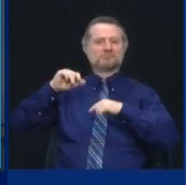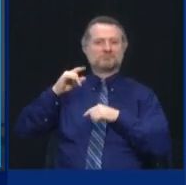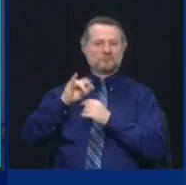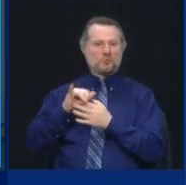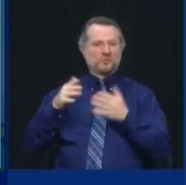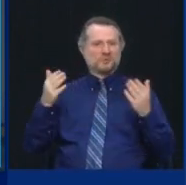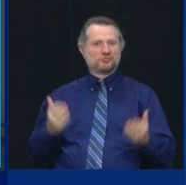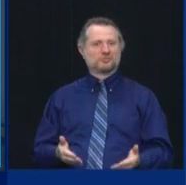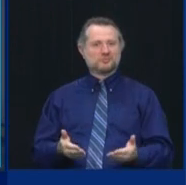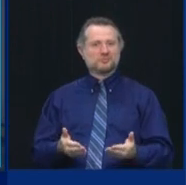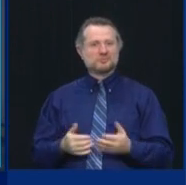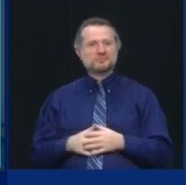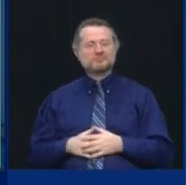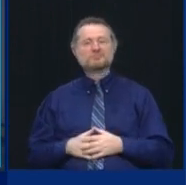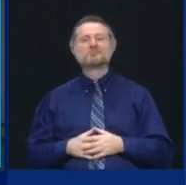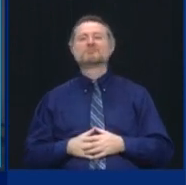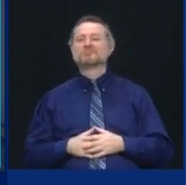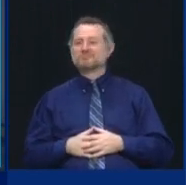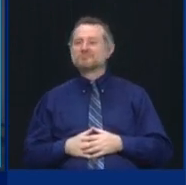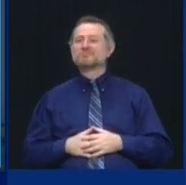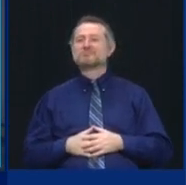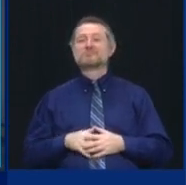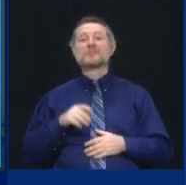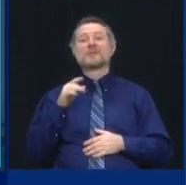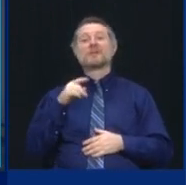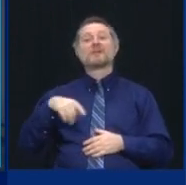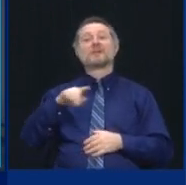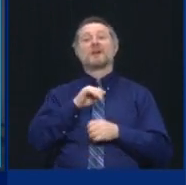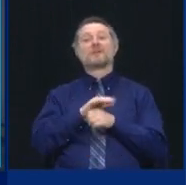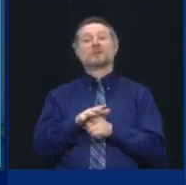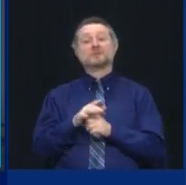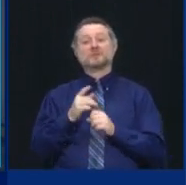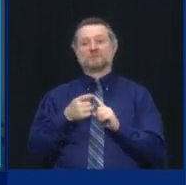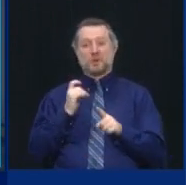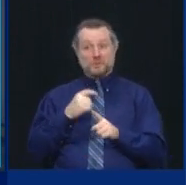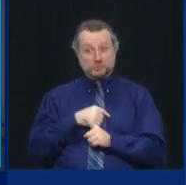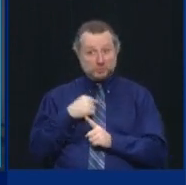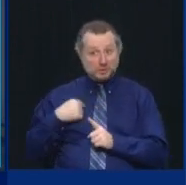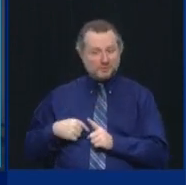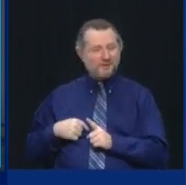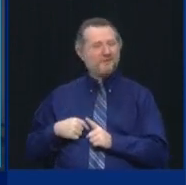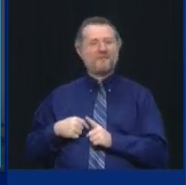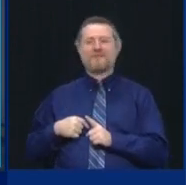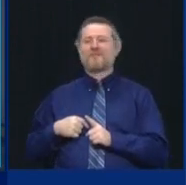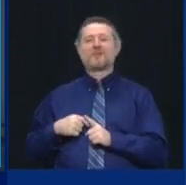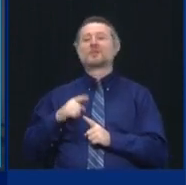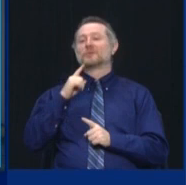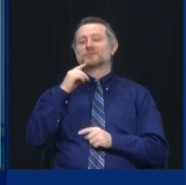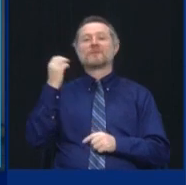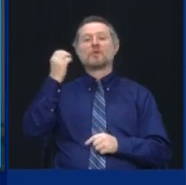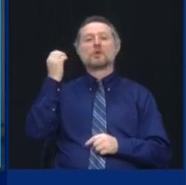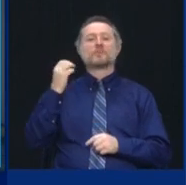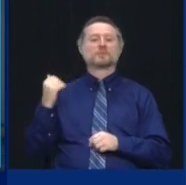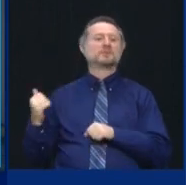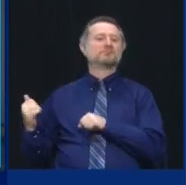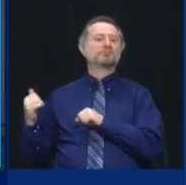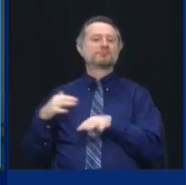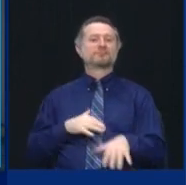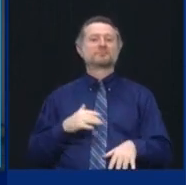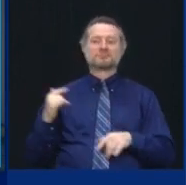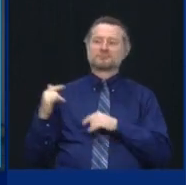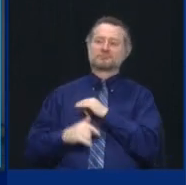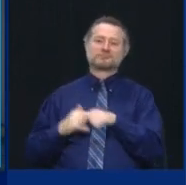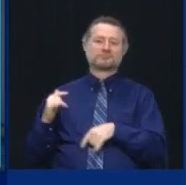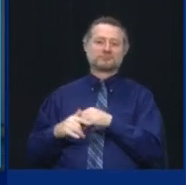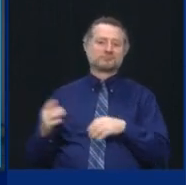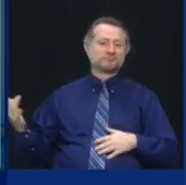to New York, not from China. COVID came from Europe to New York. And those